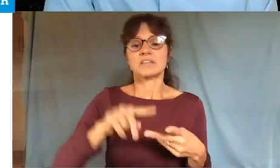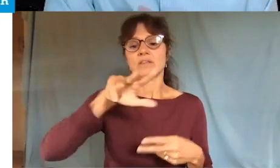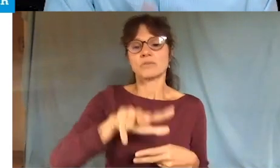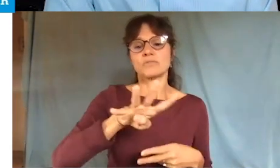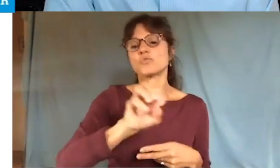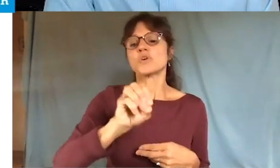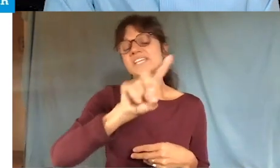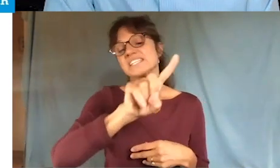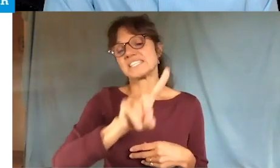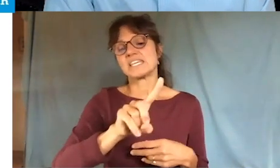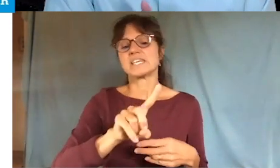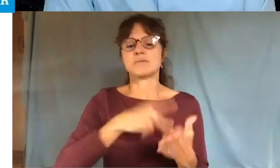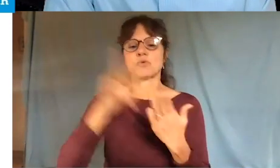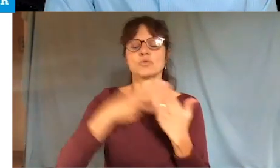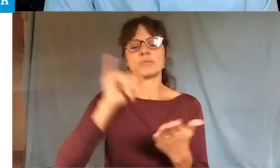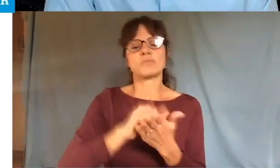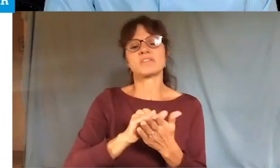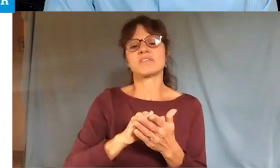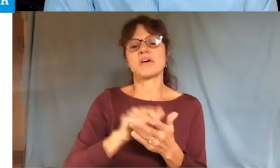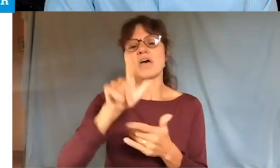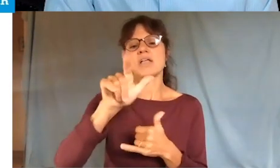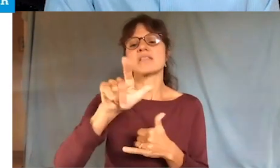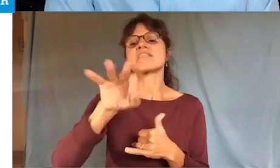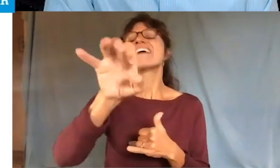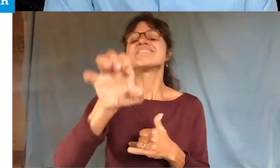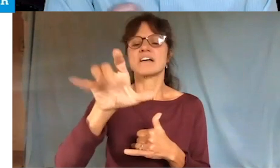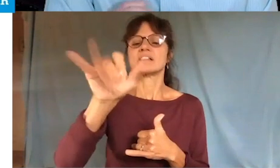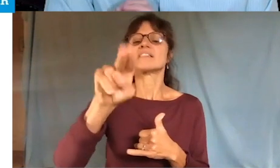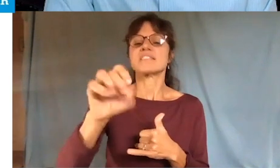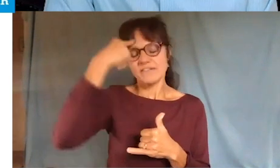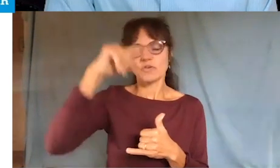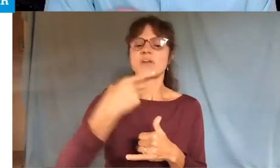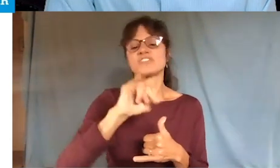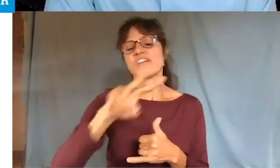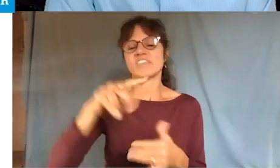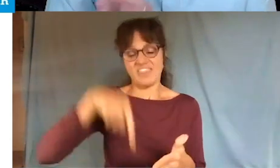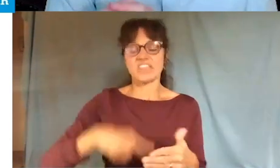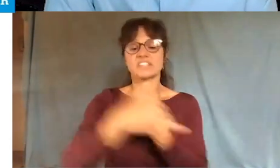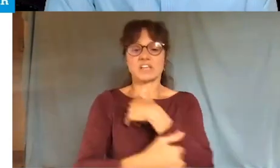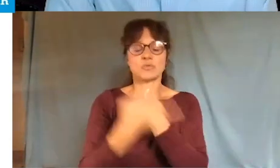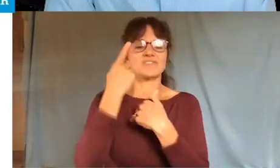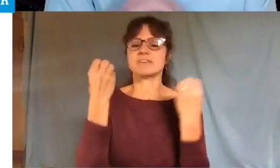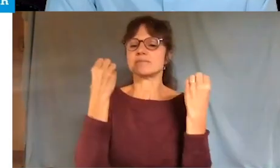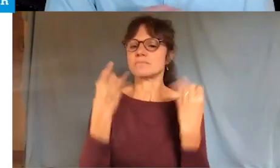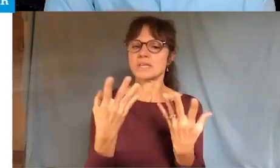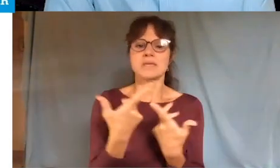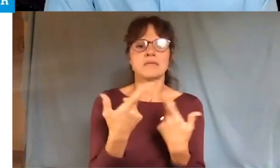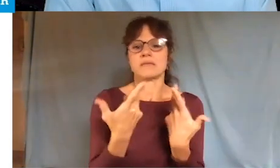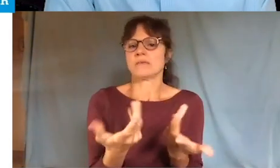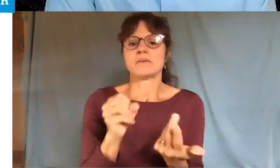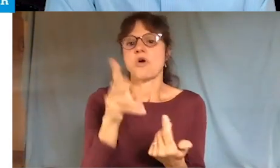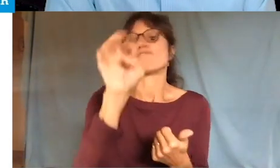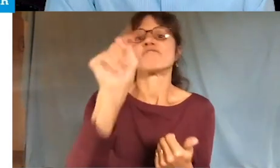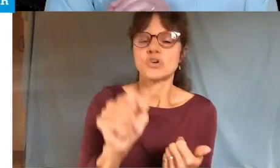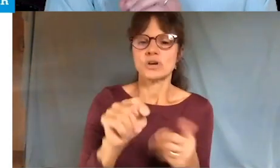program is the lifeline for HIV treatment in this country. And we've seen a number of moves, overt moves during this